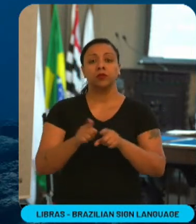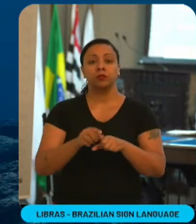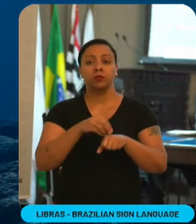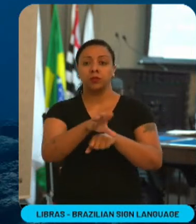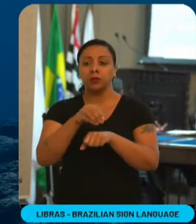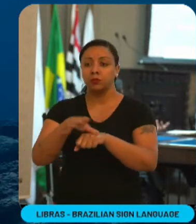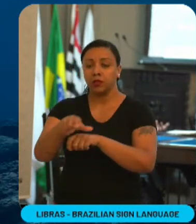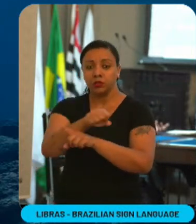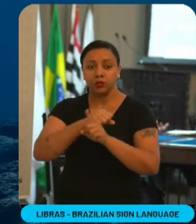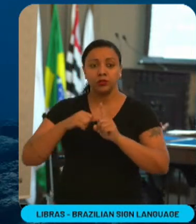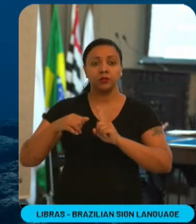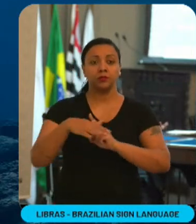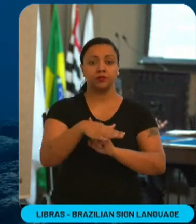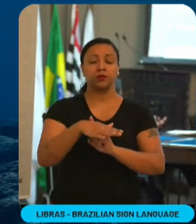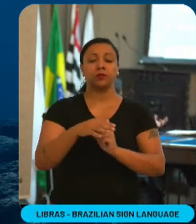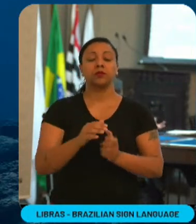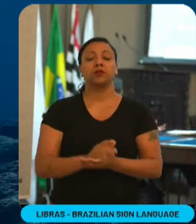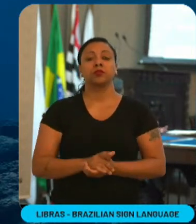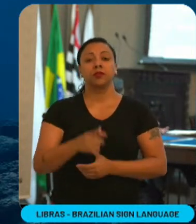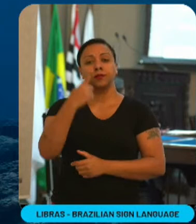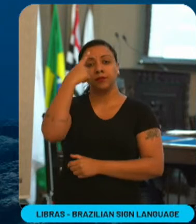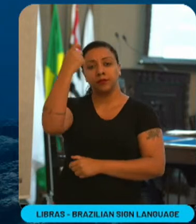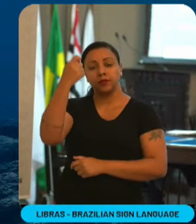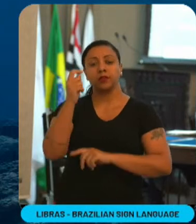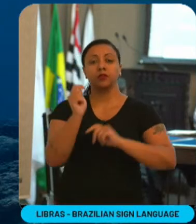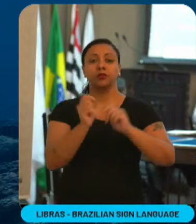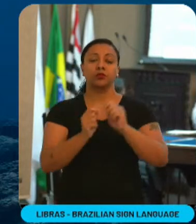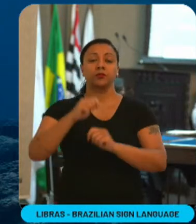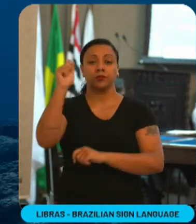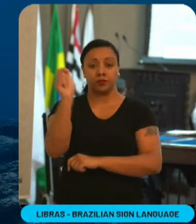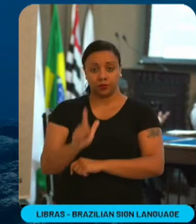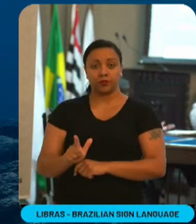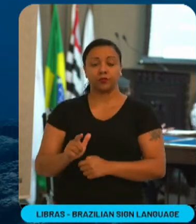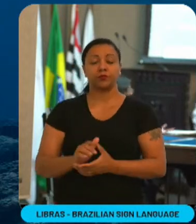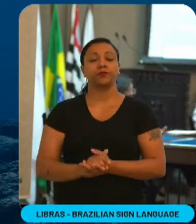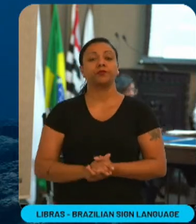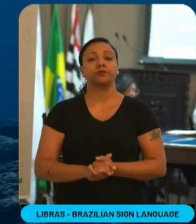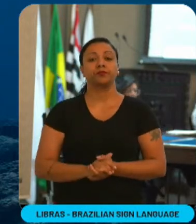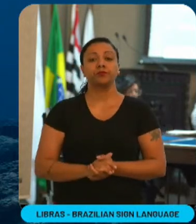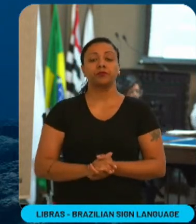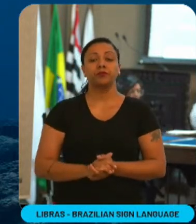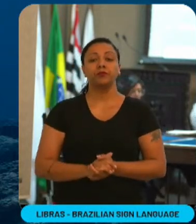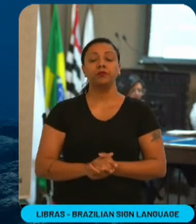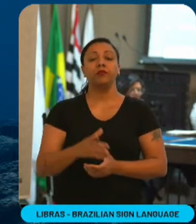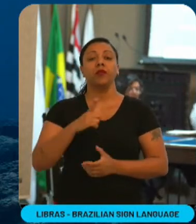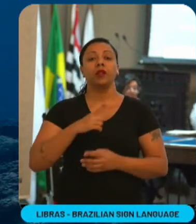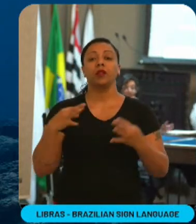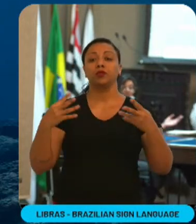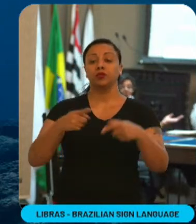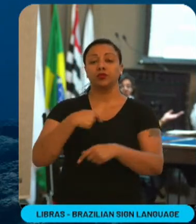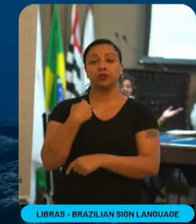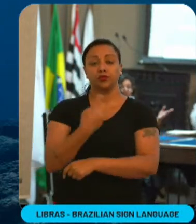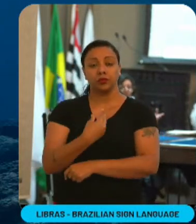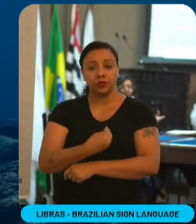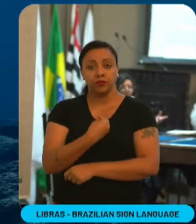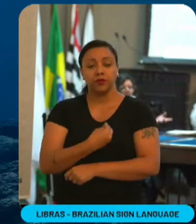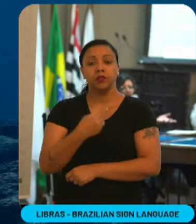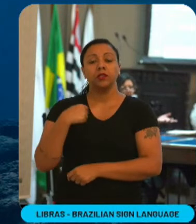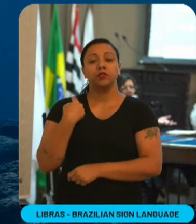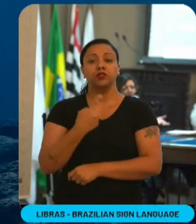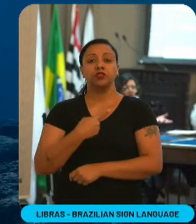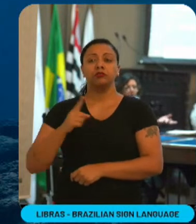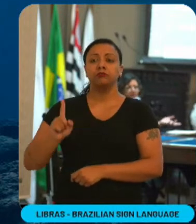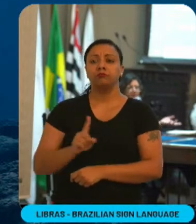this challenge of communicating and taking to the society this idea of